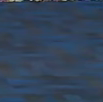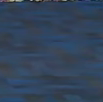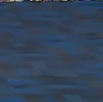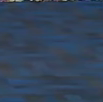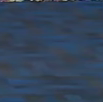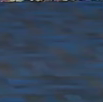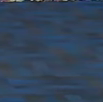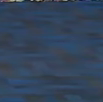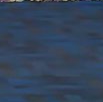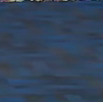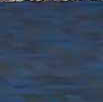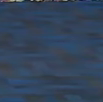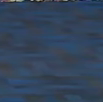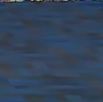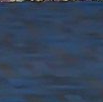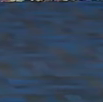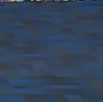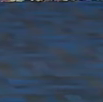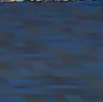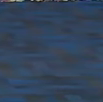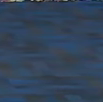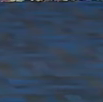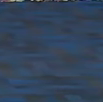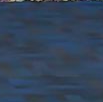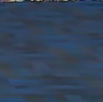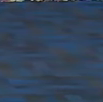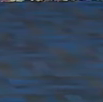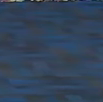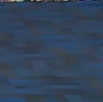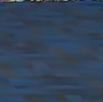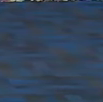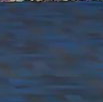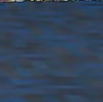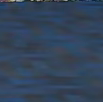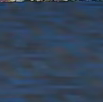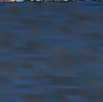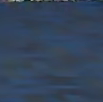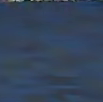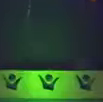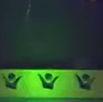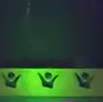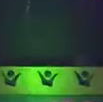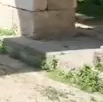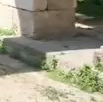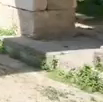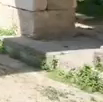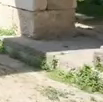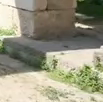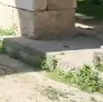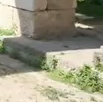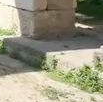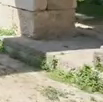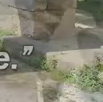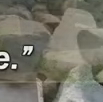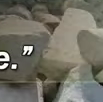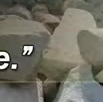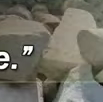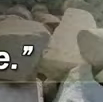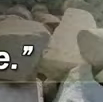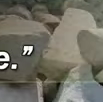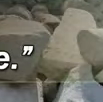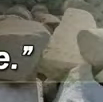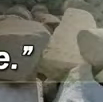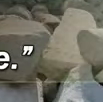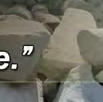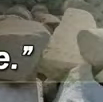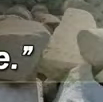Christian leader, Christian pastor, by the name of Polycarp, and they took him through these arches into the